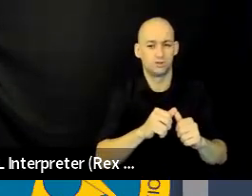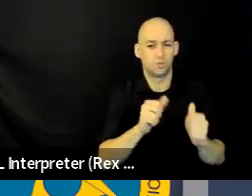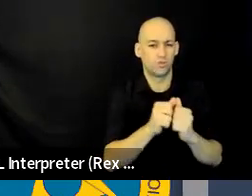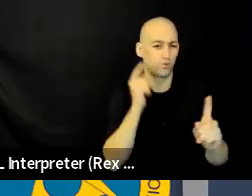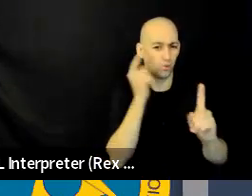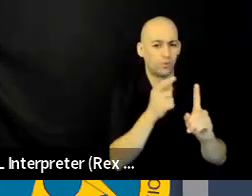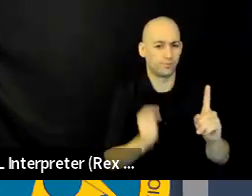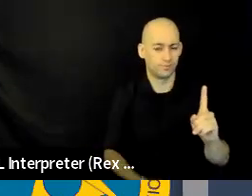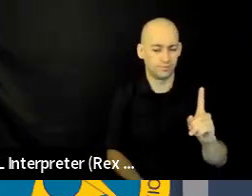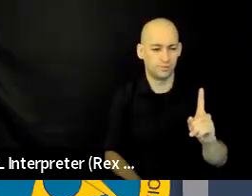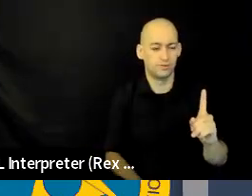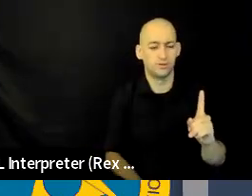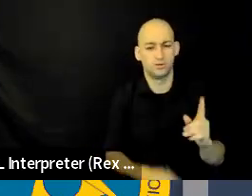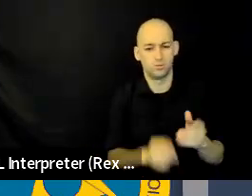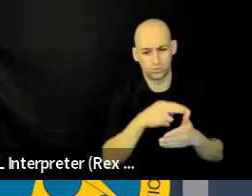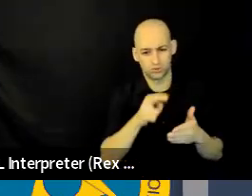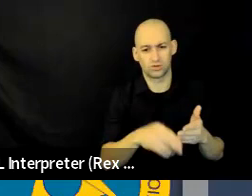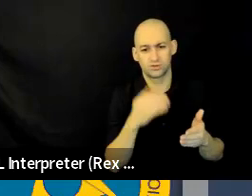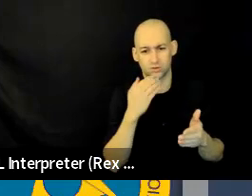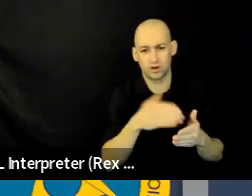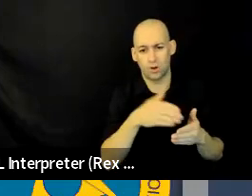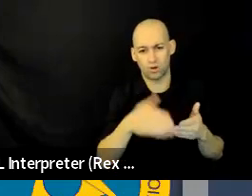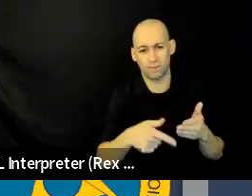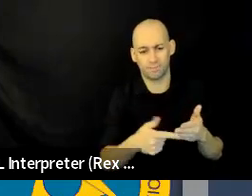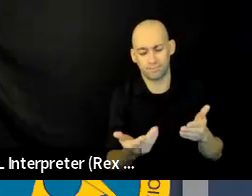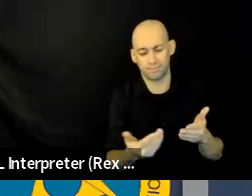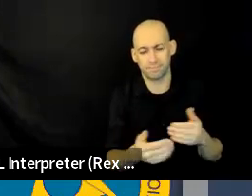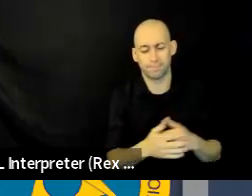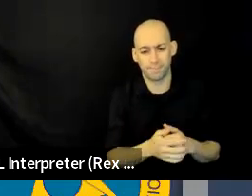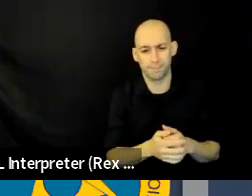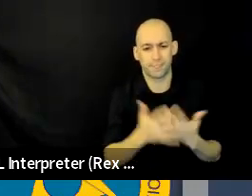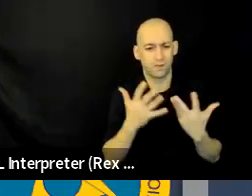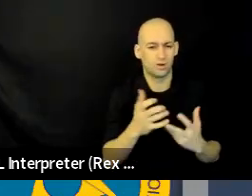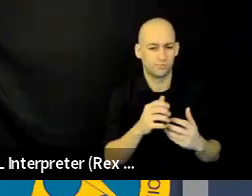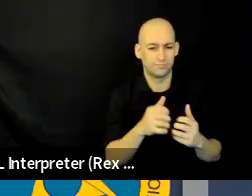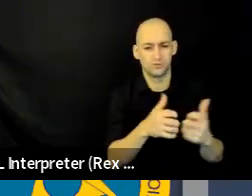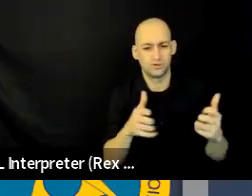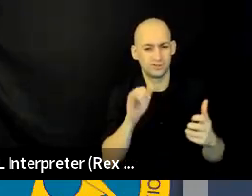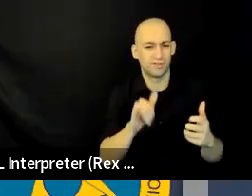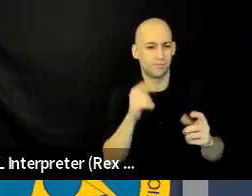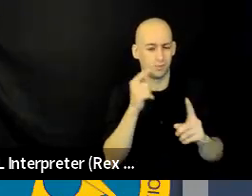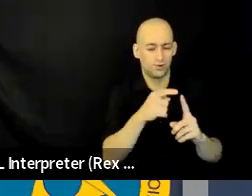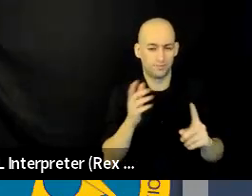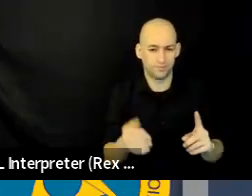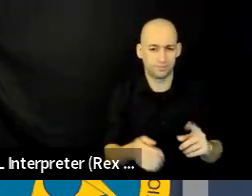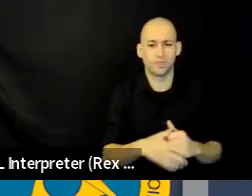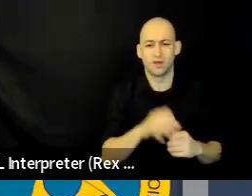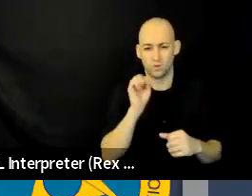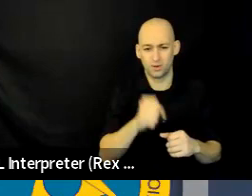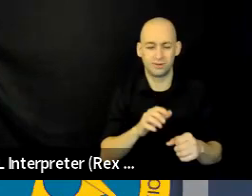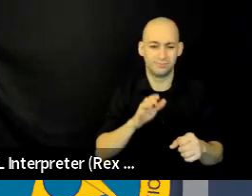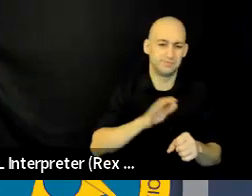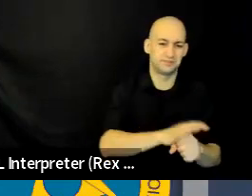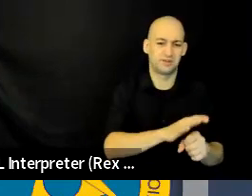I really just want to make sure that that's really understood, because we can cram as much stuff into the